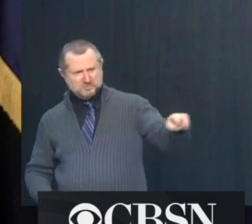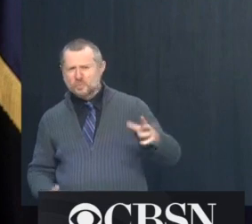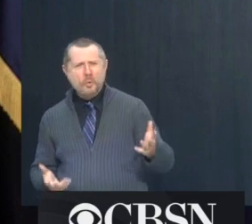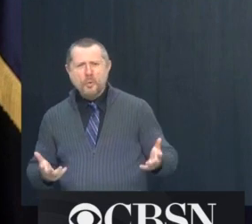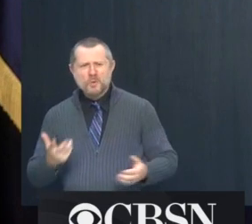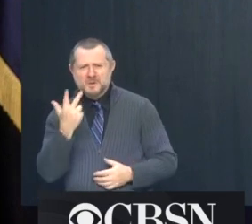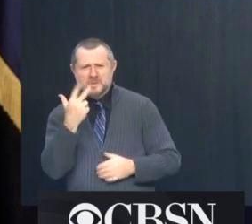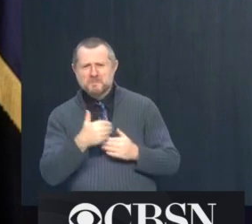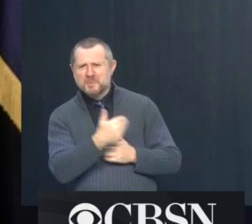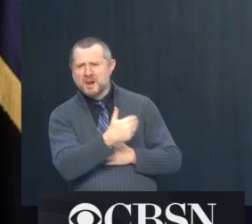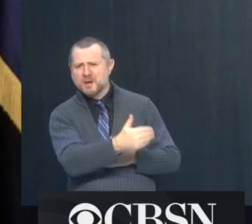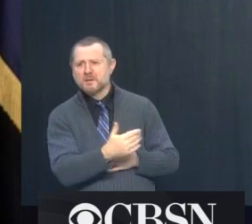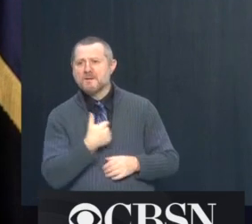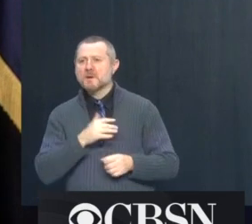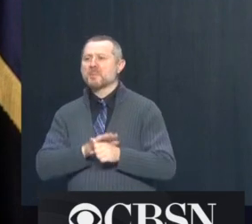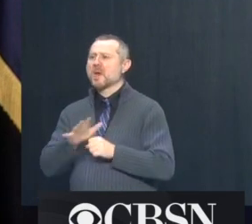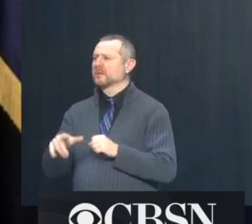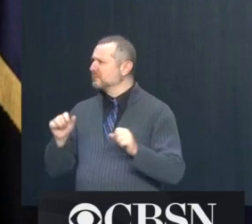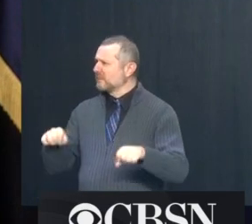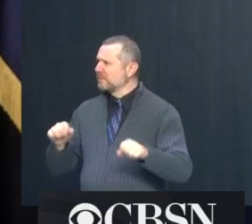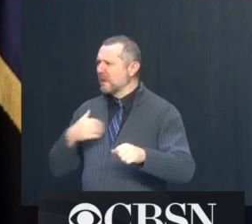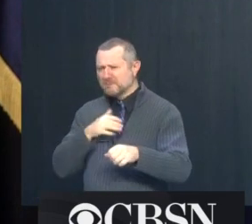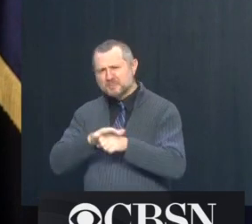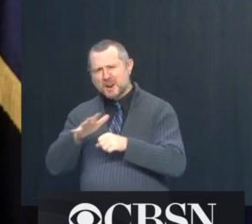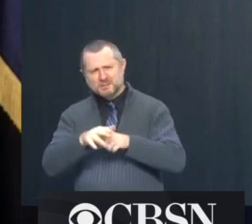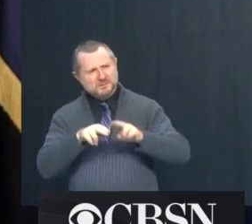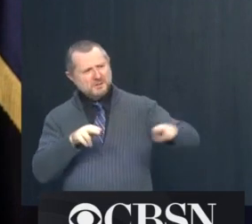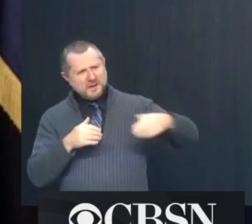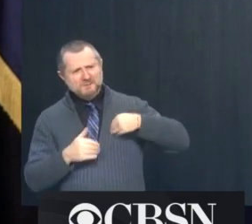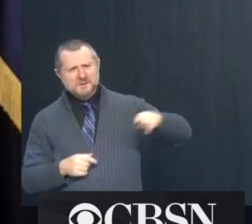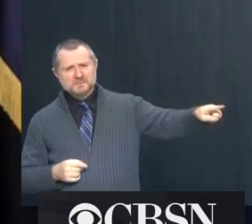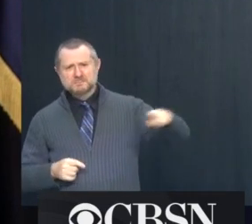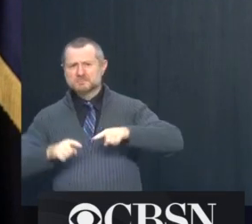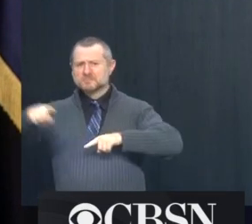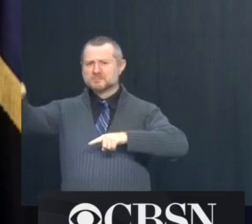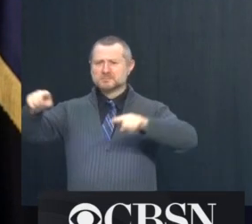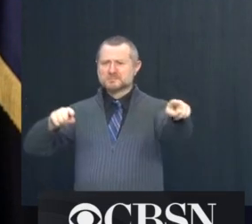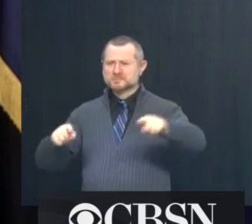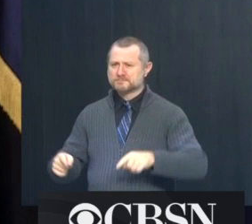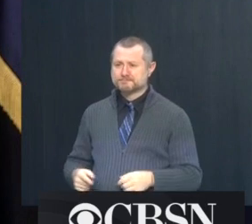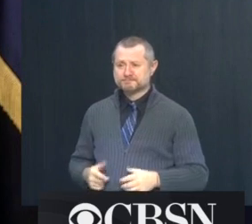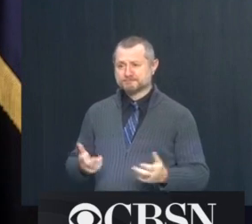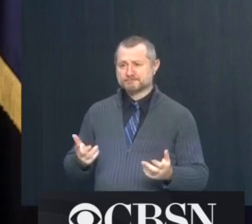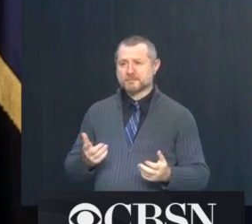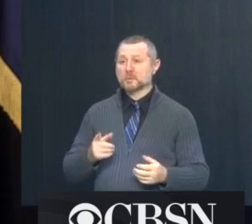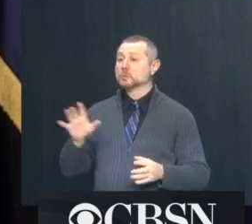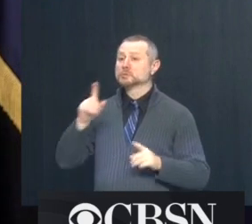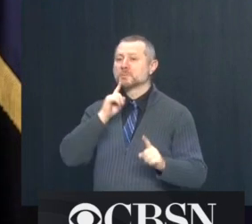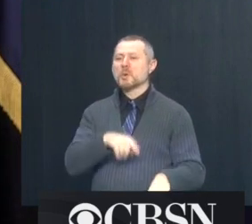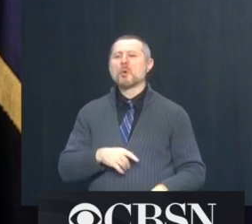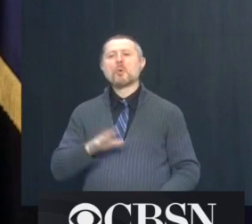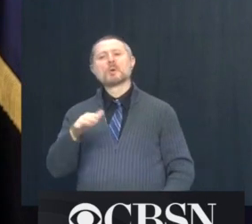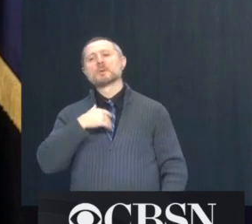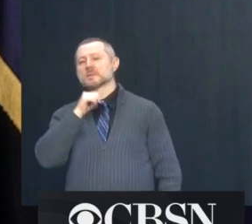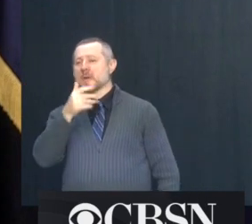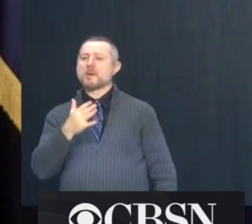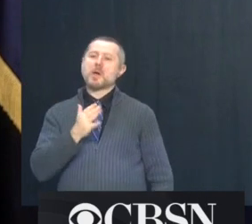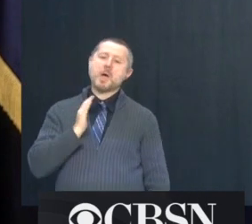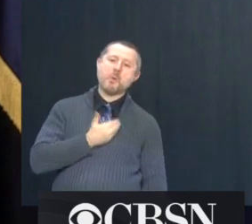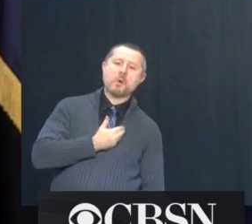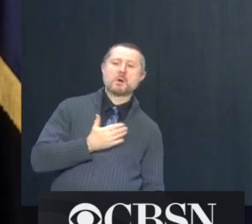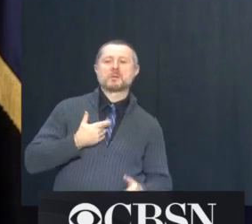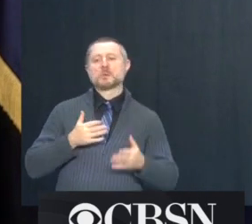that has capacity? Well, that's not the way we normally do it. You know, that